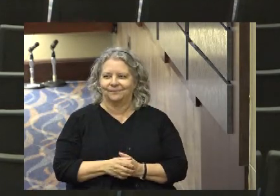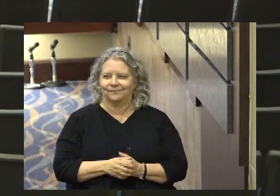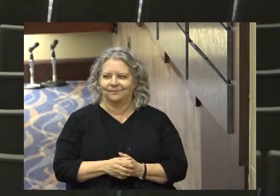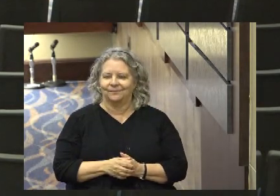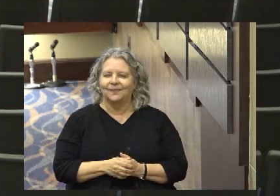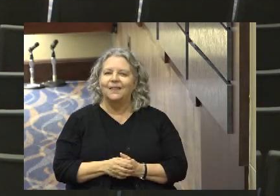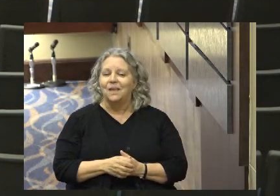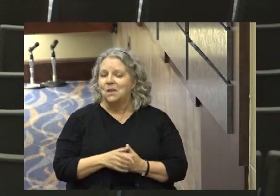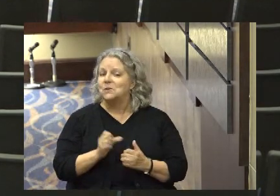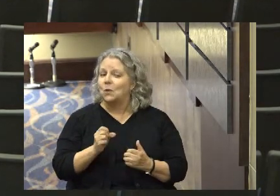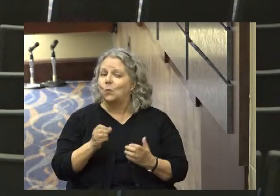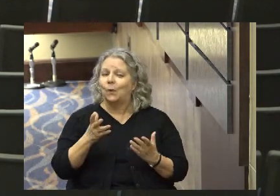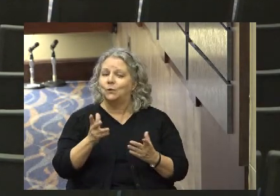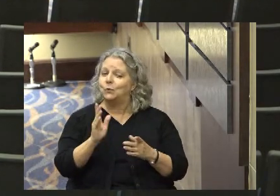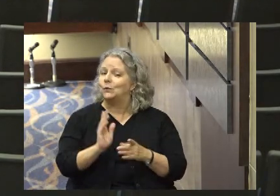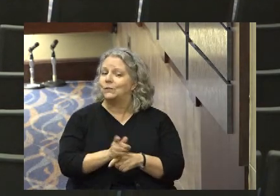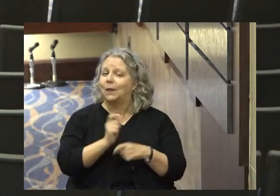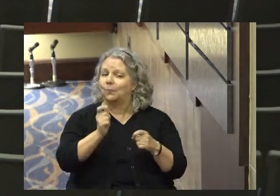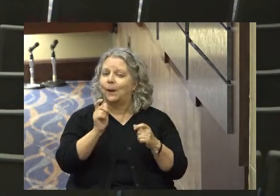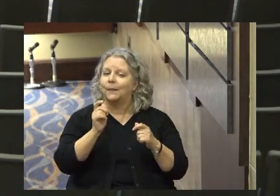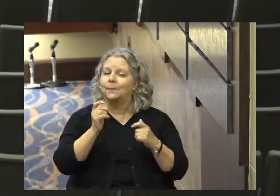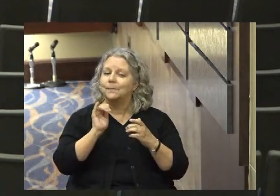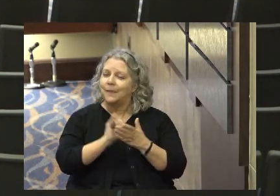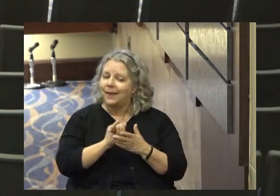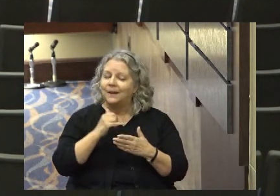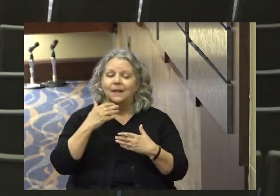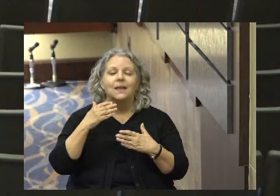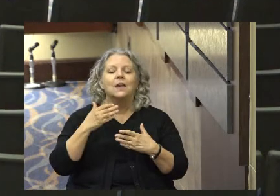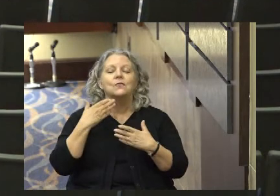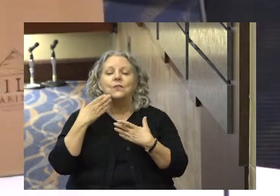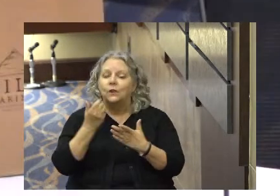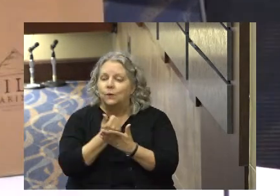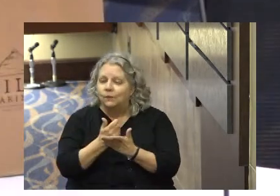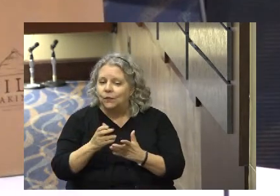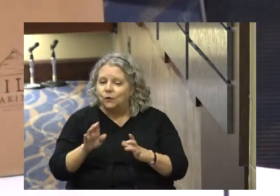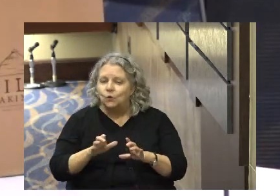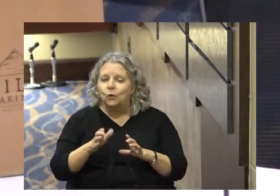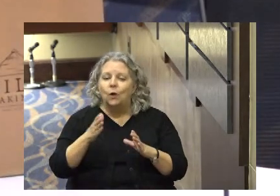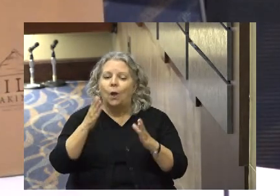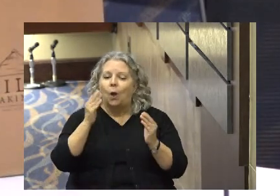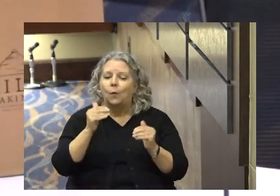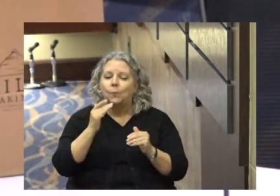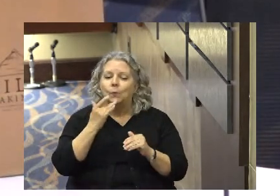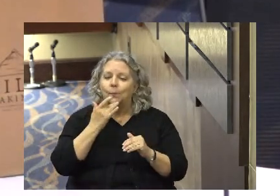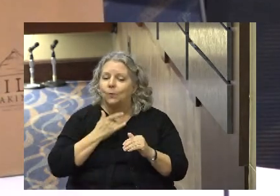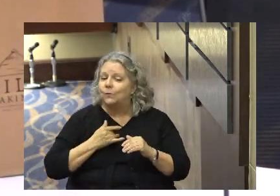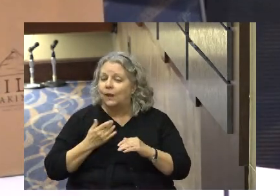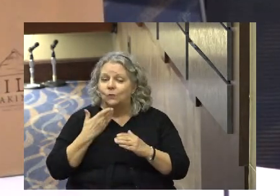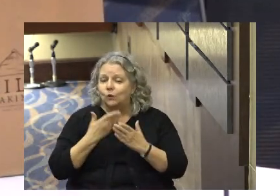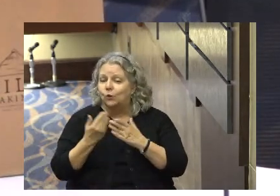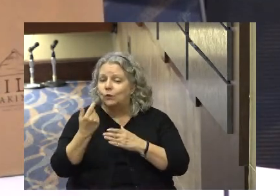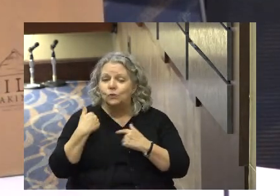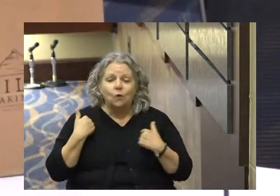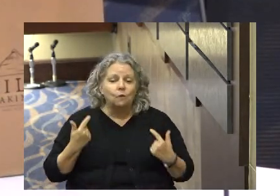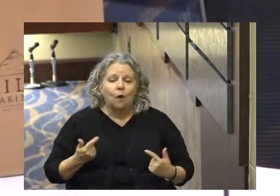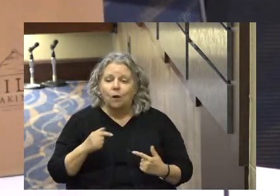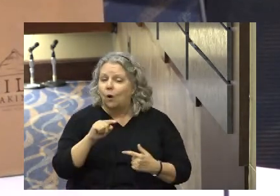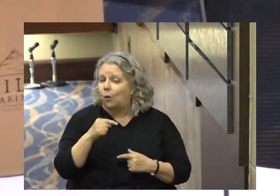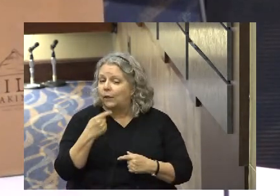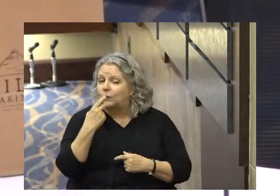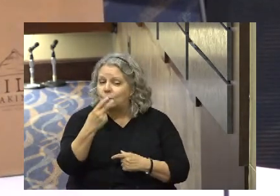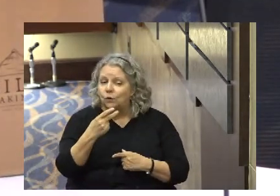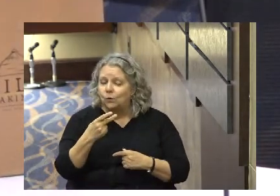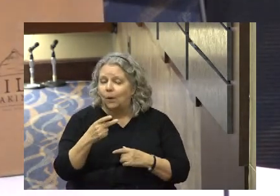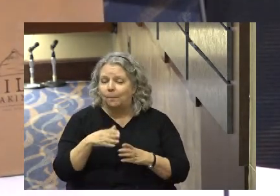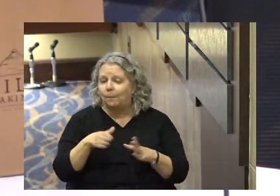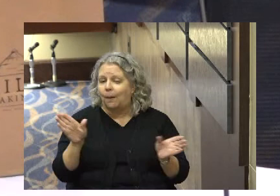Celebrate that. Clint, thanks for all you do for us. I hope you're having a good birthday so far, with only 2 public hearings. I can't think